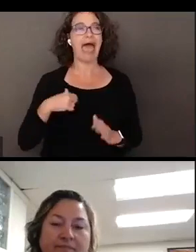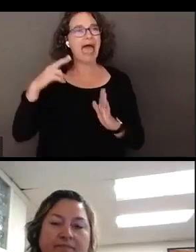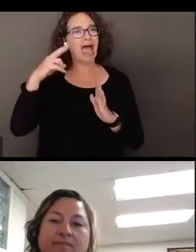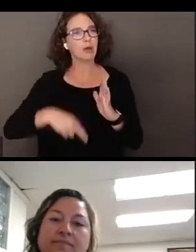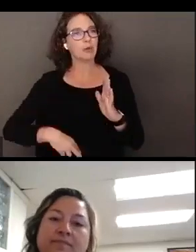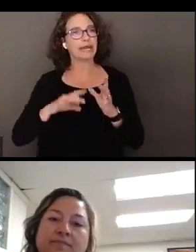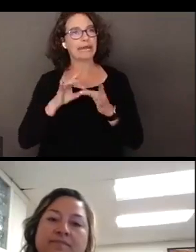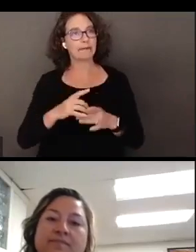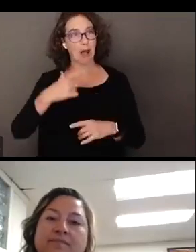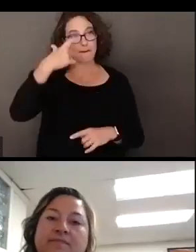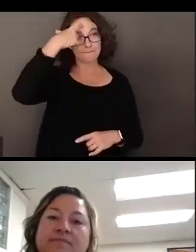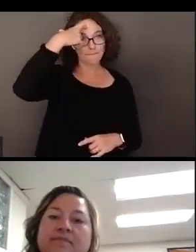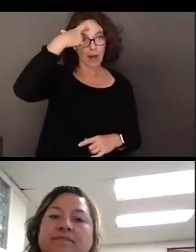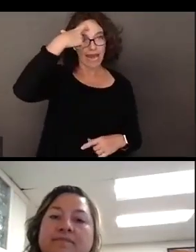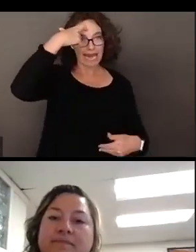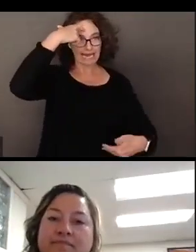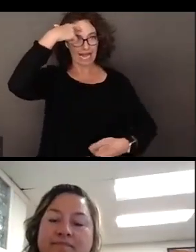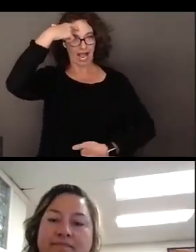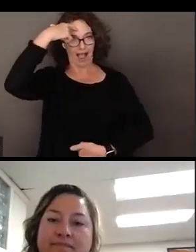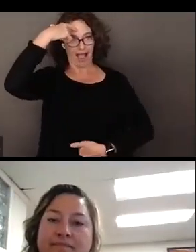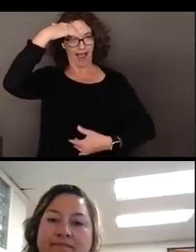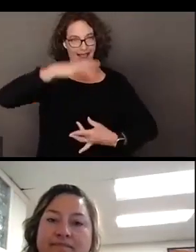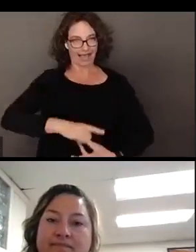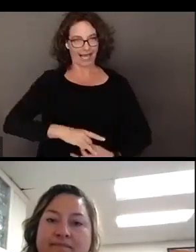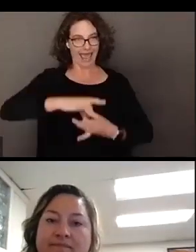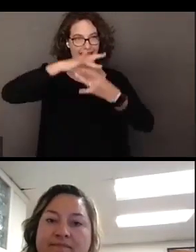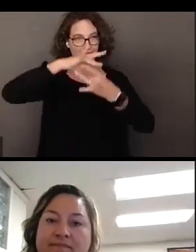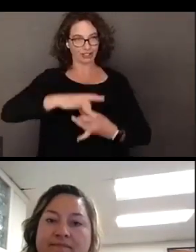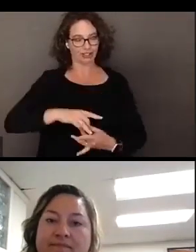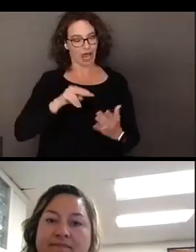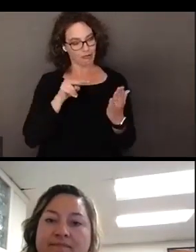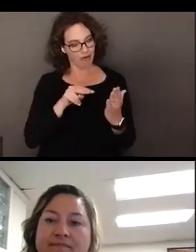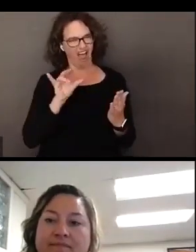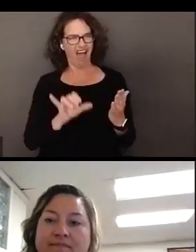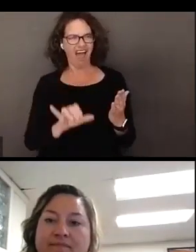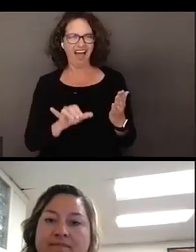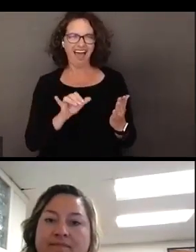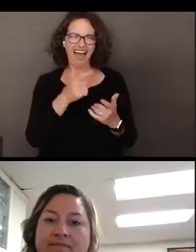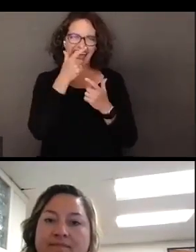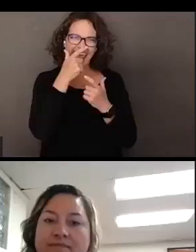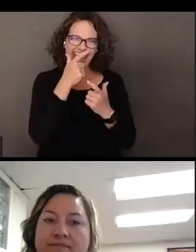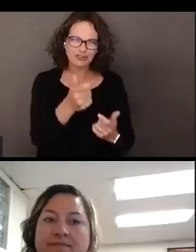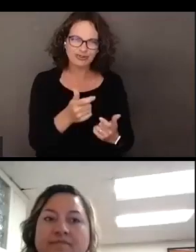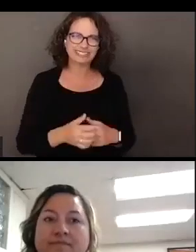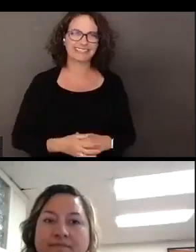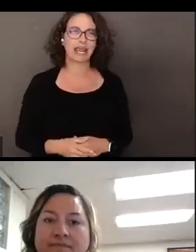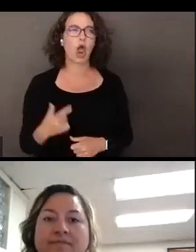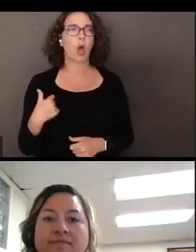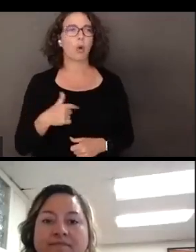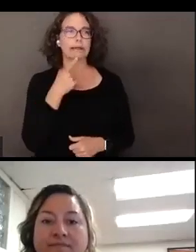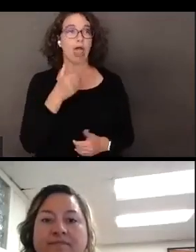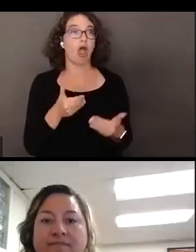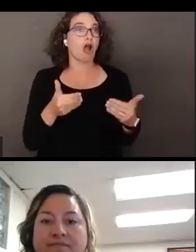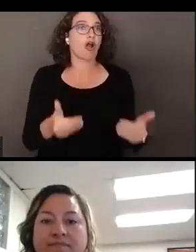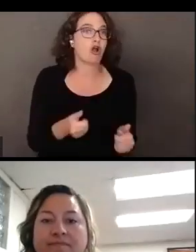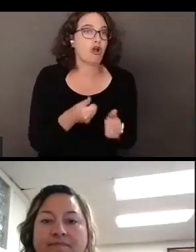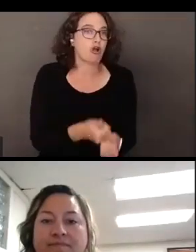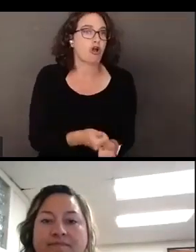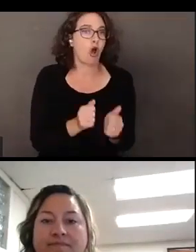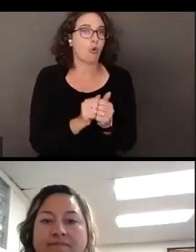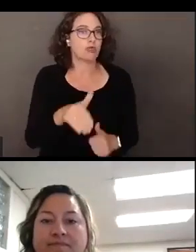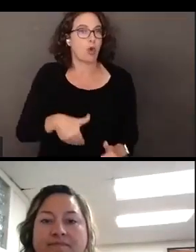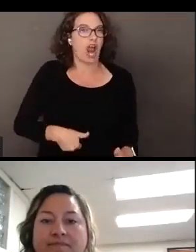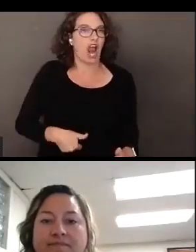brain and gut connection. And I find that so incredibly interesting. And we say, you know, go with your gut, go with your feeling, but